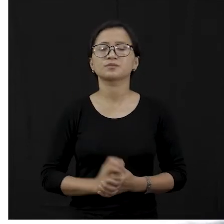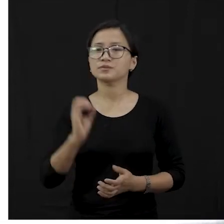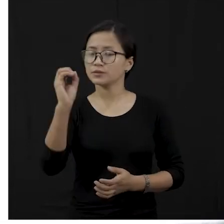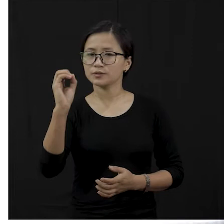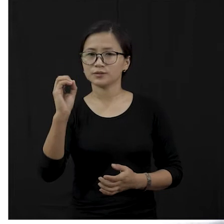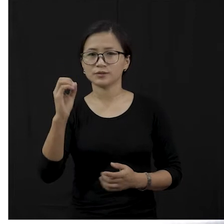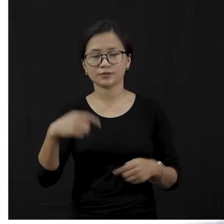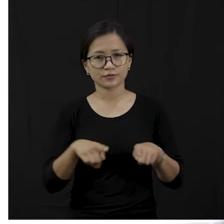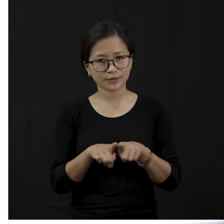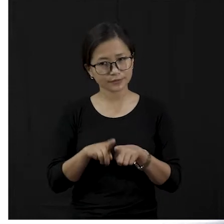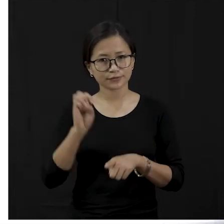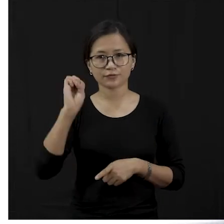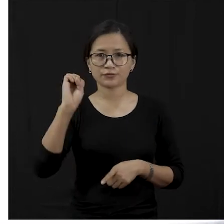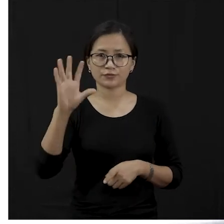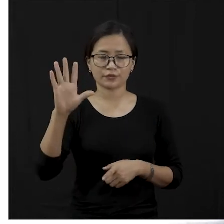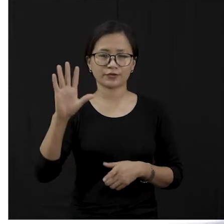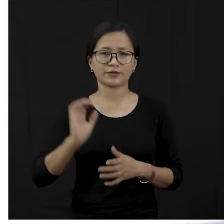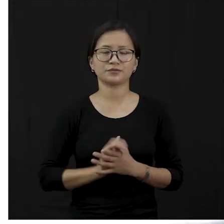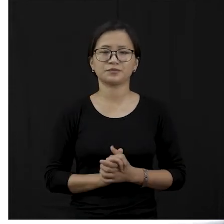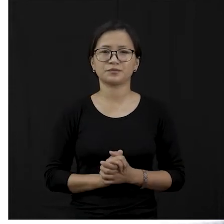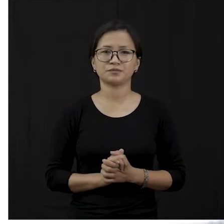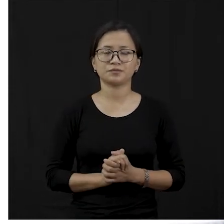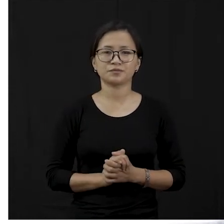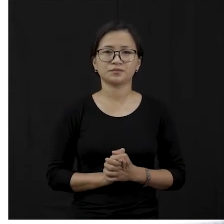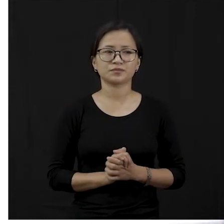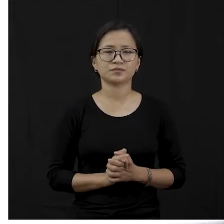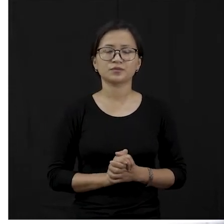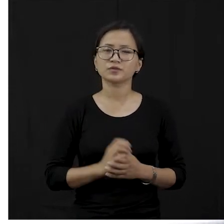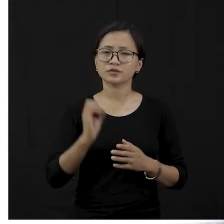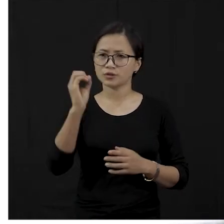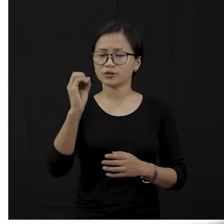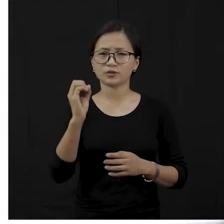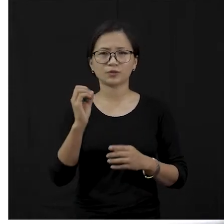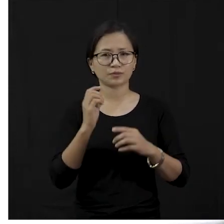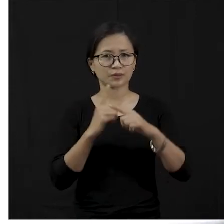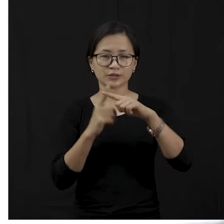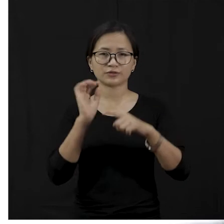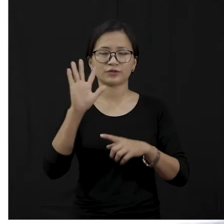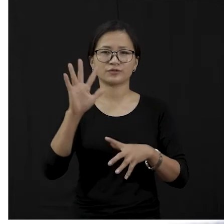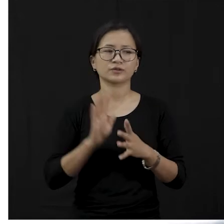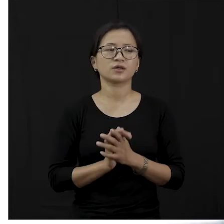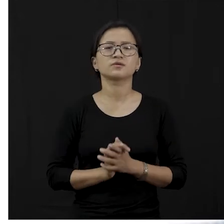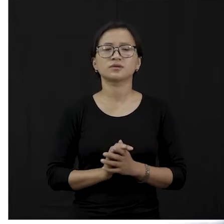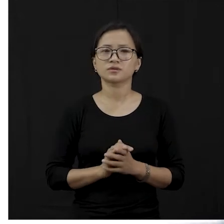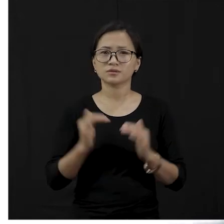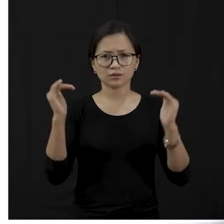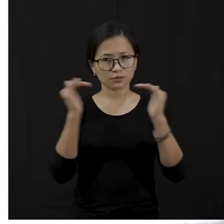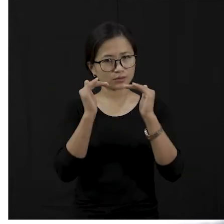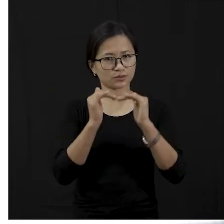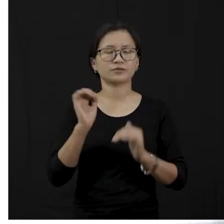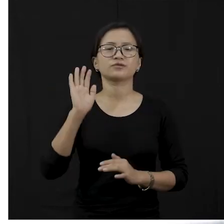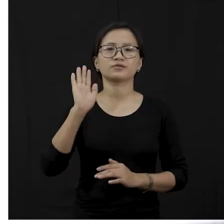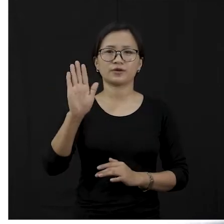0 and 5. 0 and 5. 0 plus 5 is equal to, yes, 5.